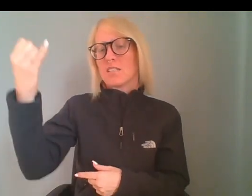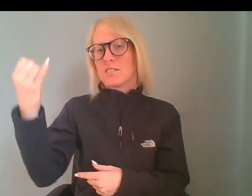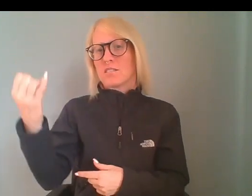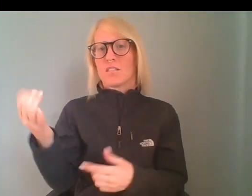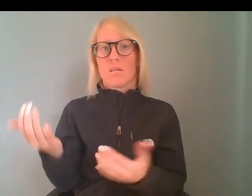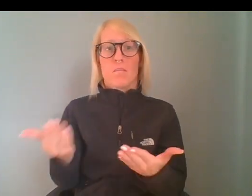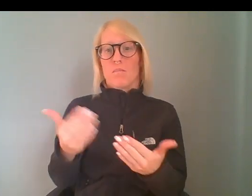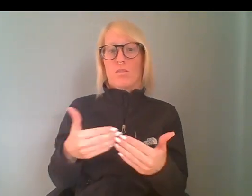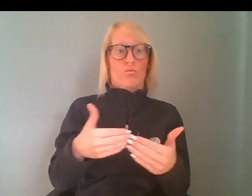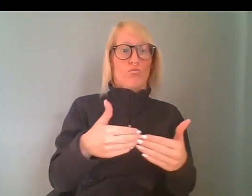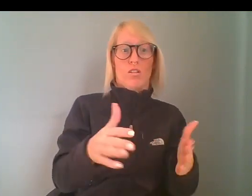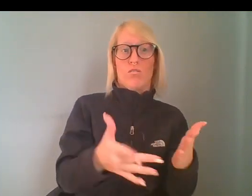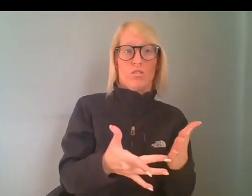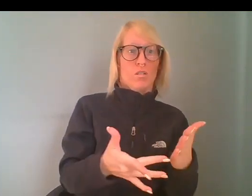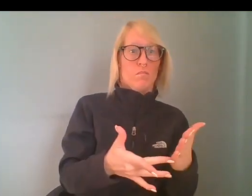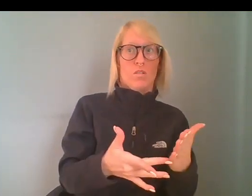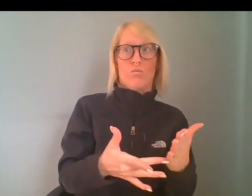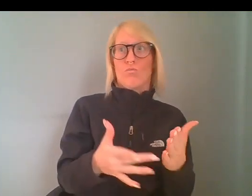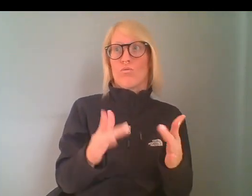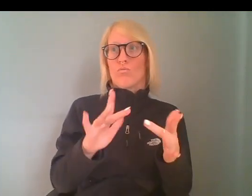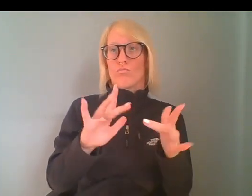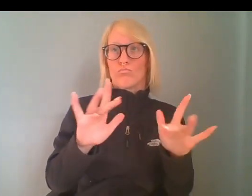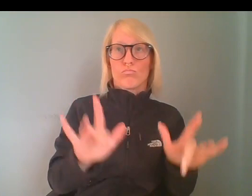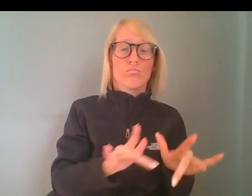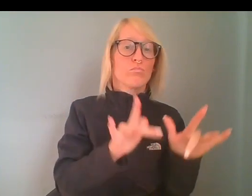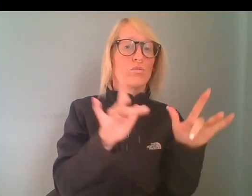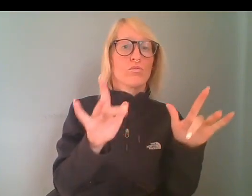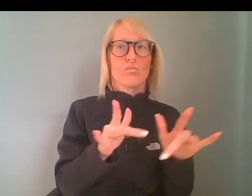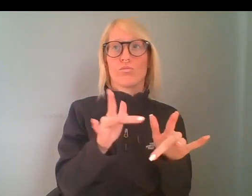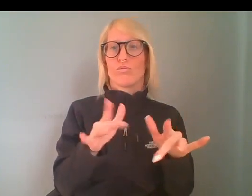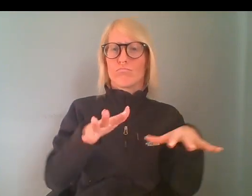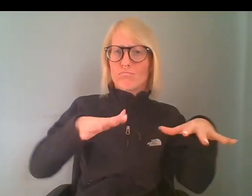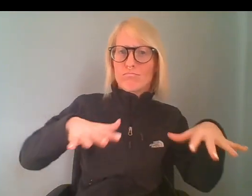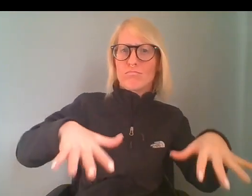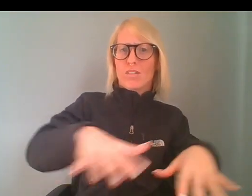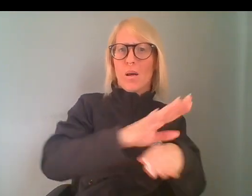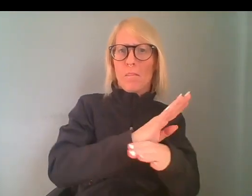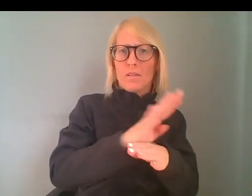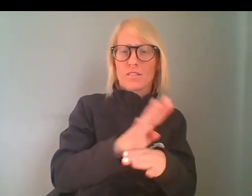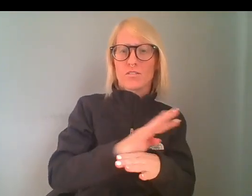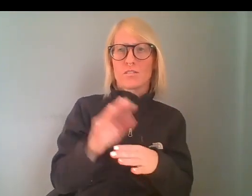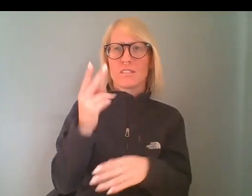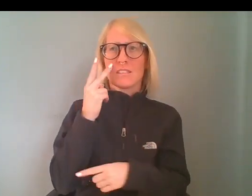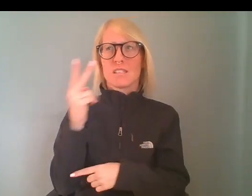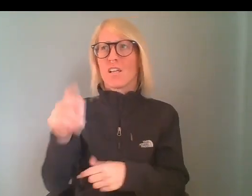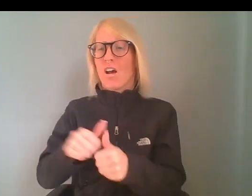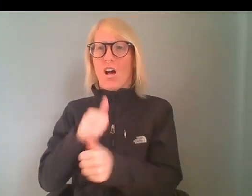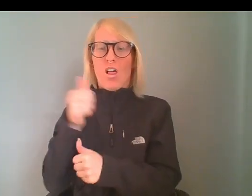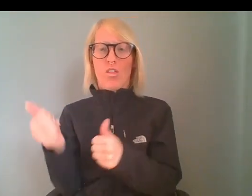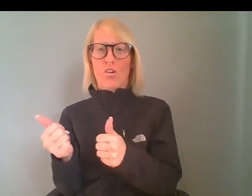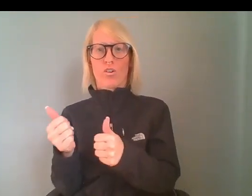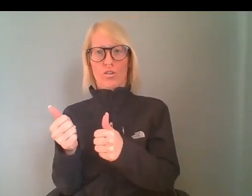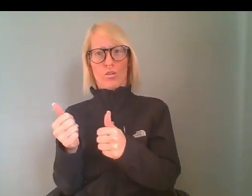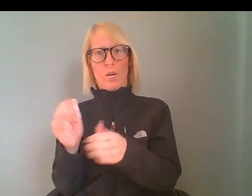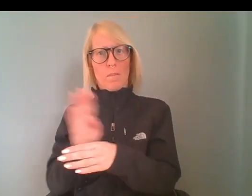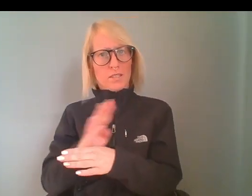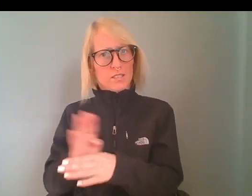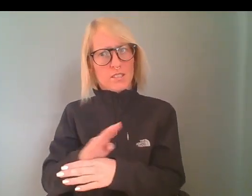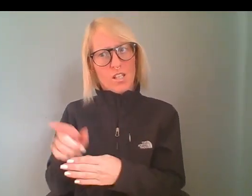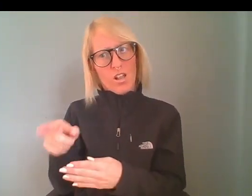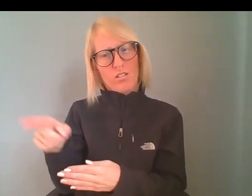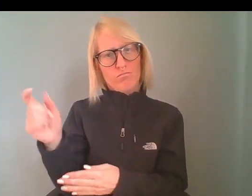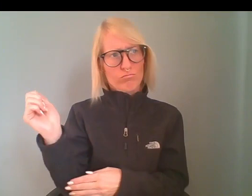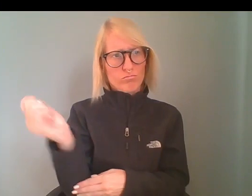the computer field or just any other kind of industries out there. See what other people are doing, and you can kind of learn from them